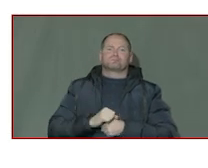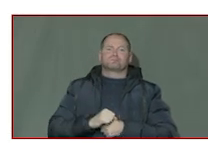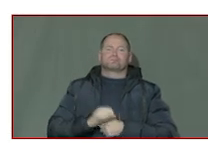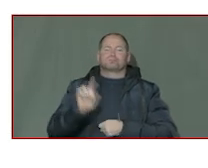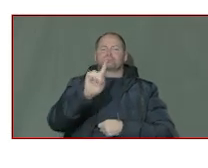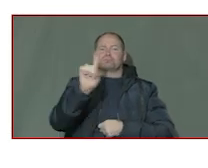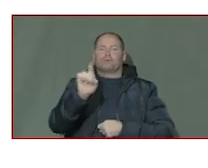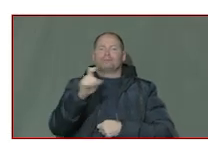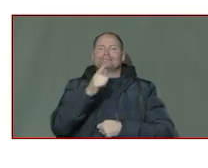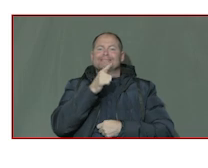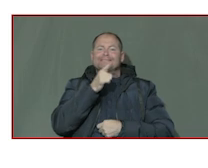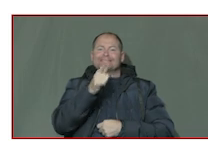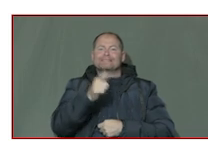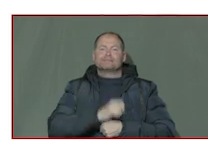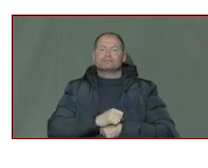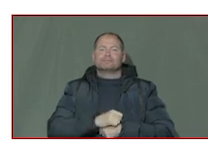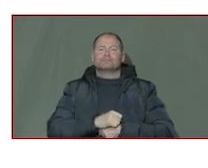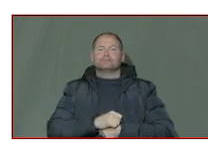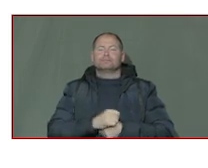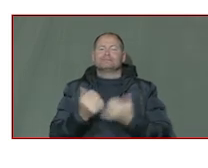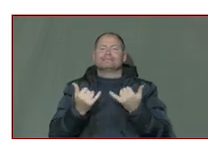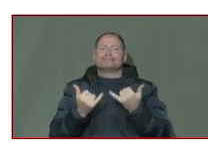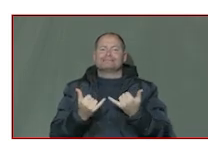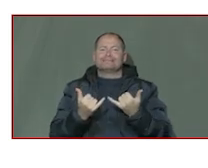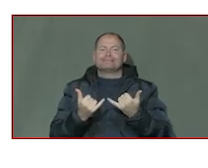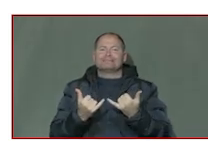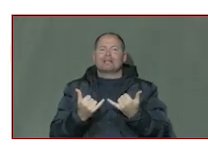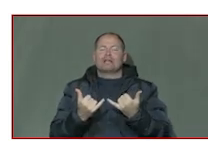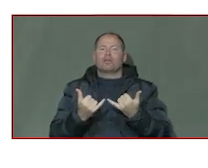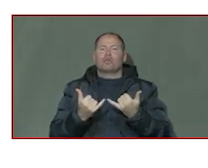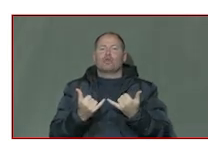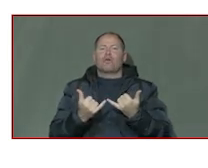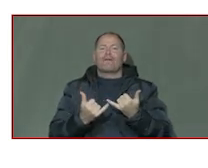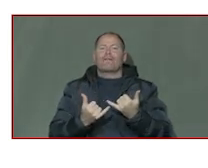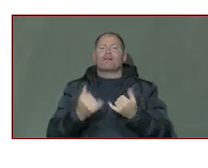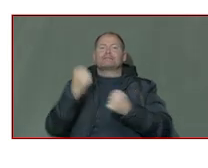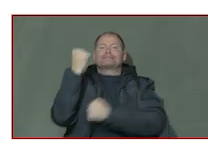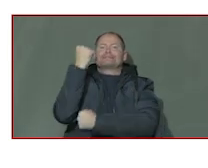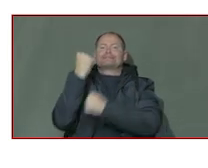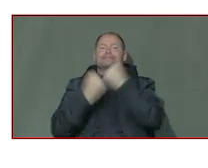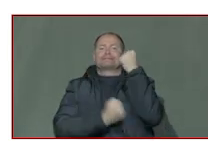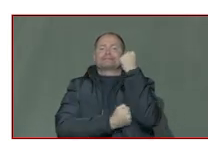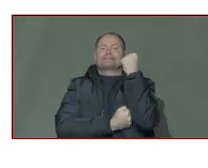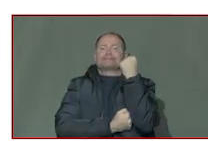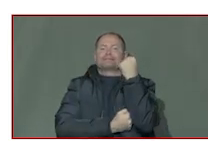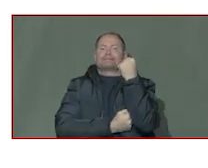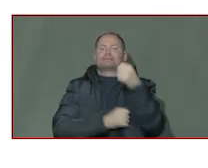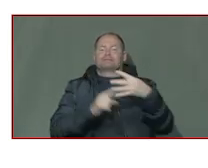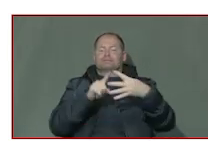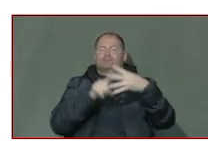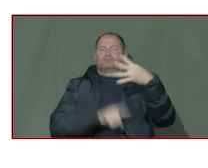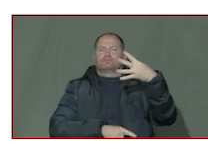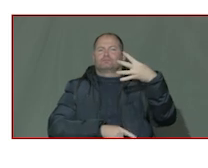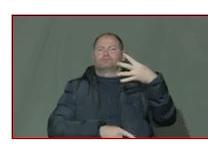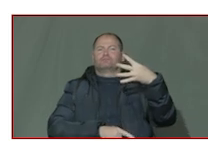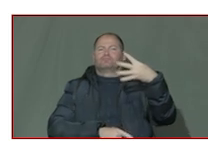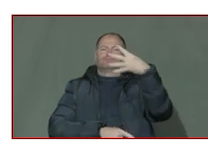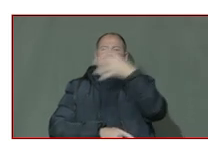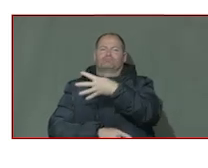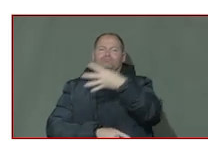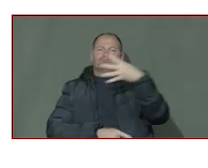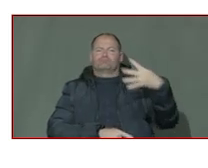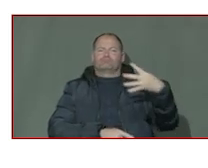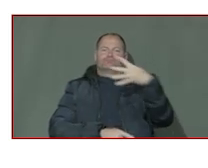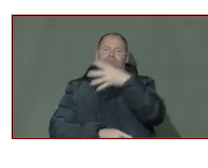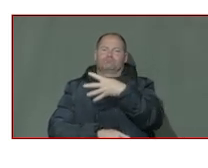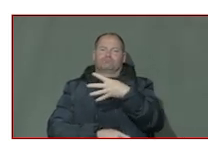would say, give 4 structural differences of DNA and RNA. And then we would find